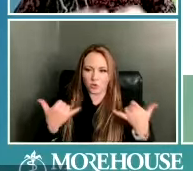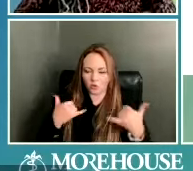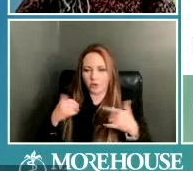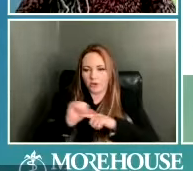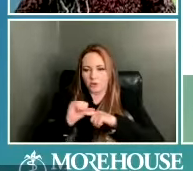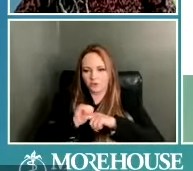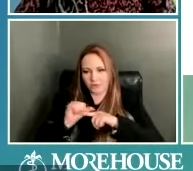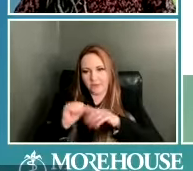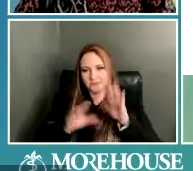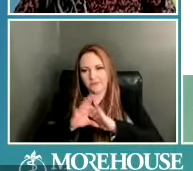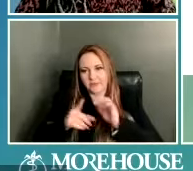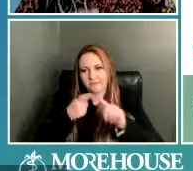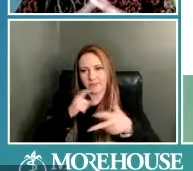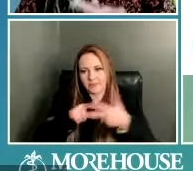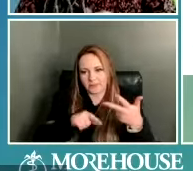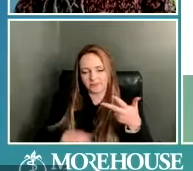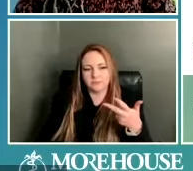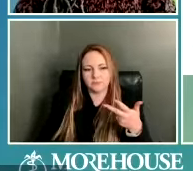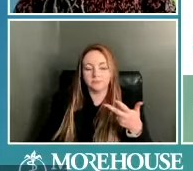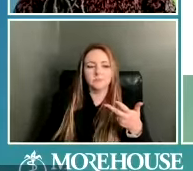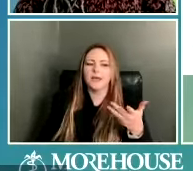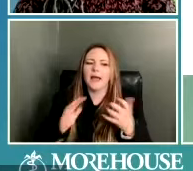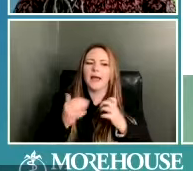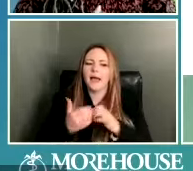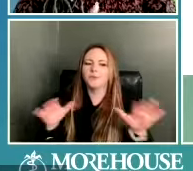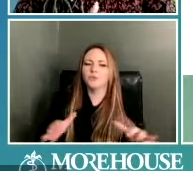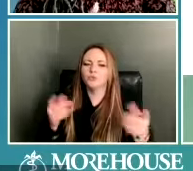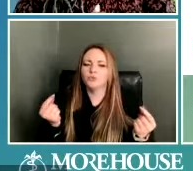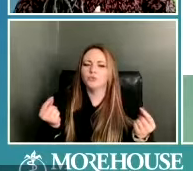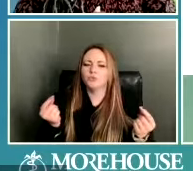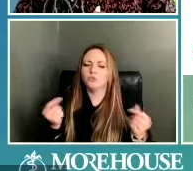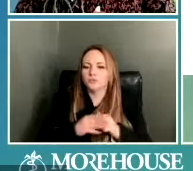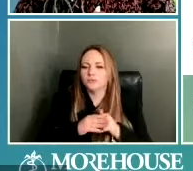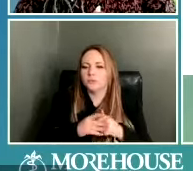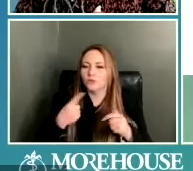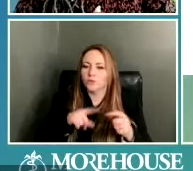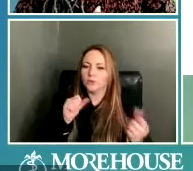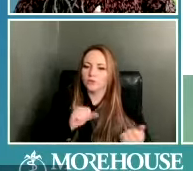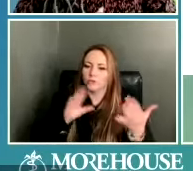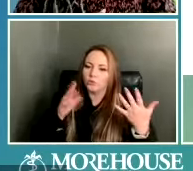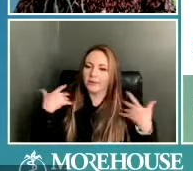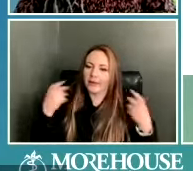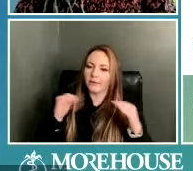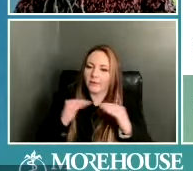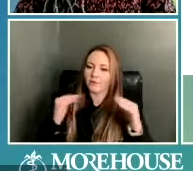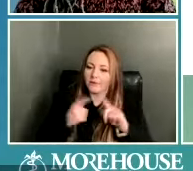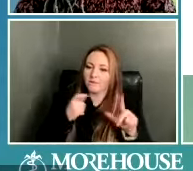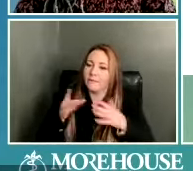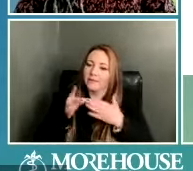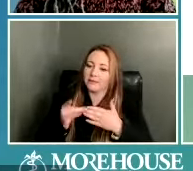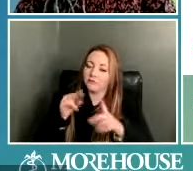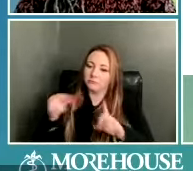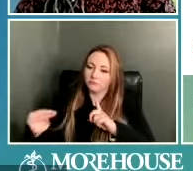programs, are developed. We do this by approaching health equity from the leadership